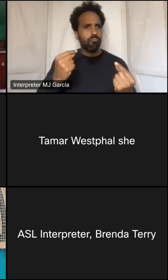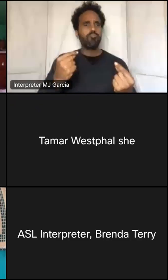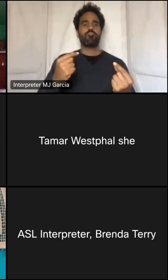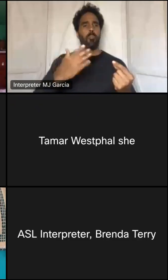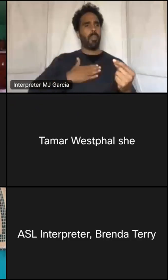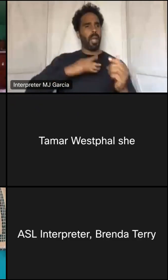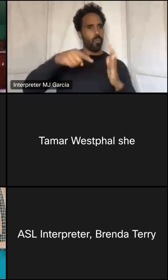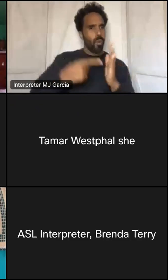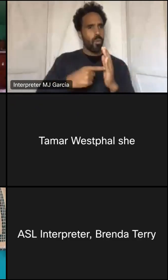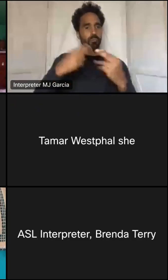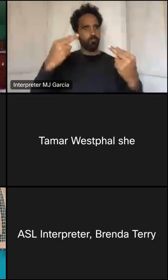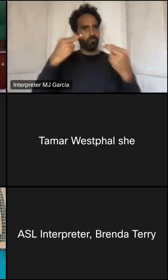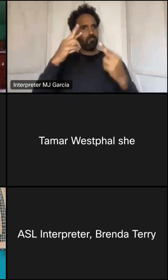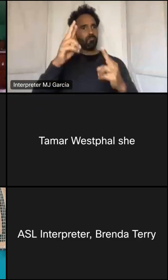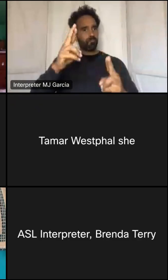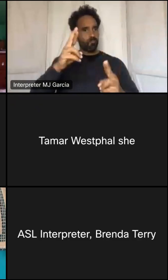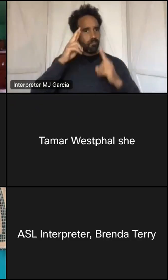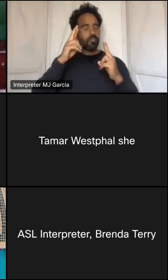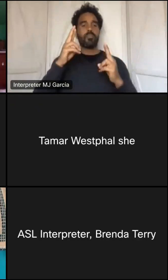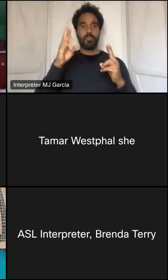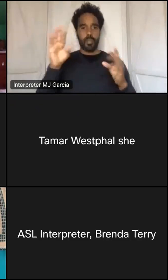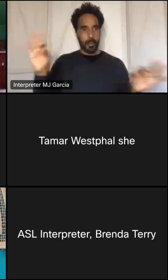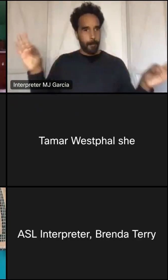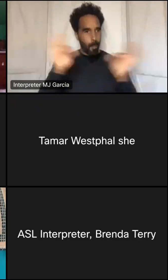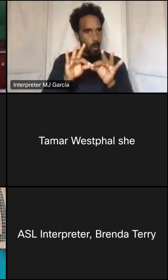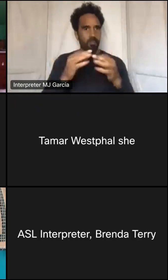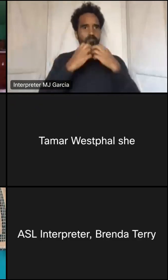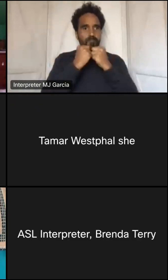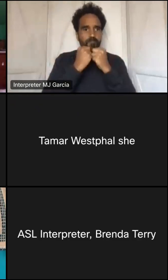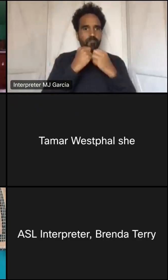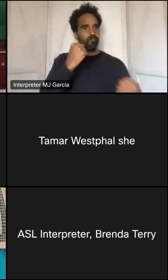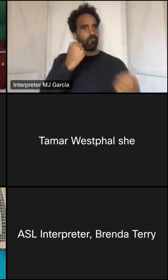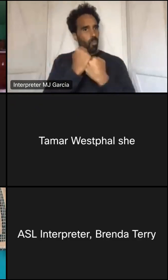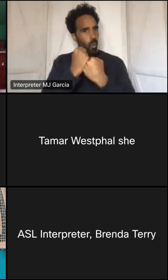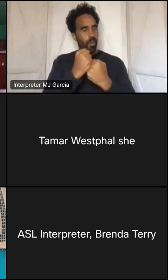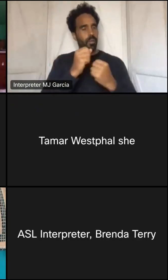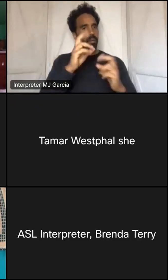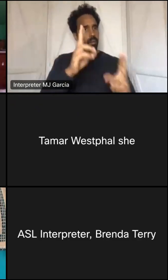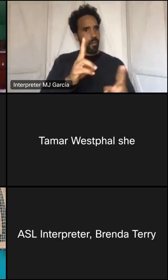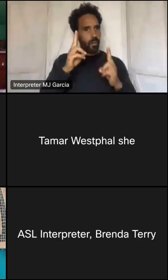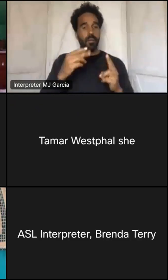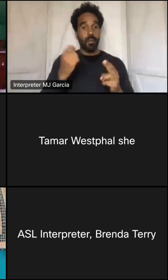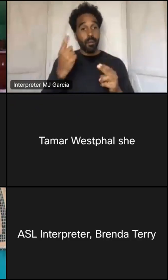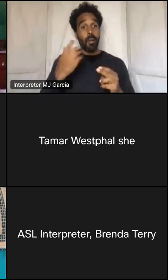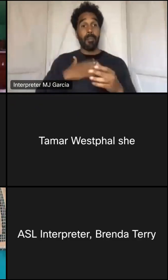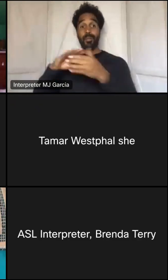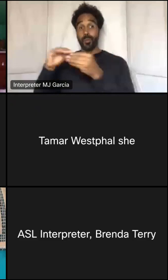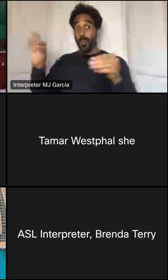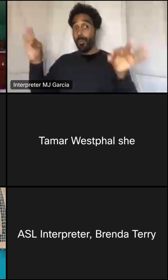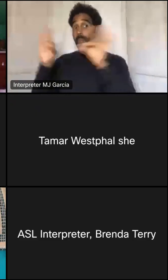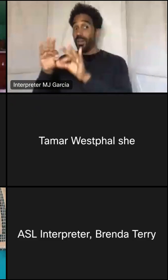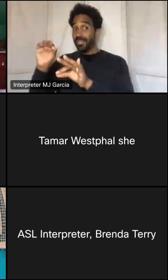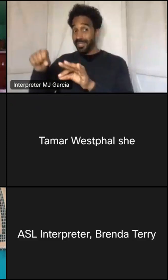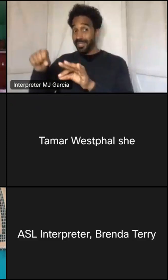important it is to get supported for all of those pieces. So I'm more than my story. Yes, my story is urgent